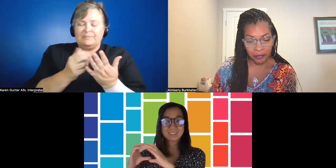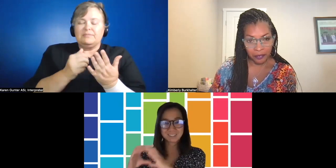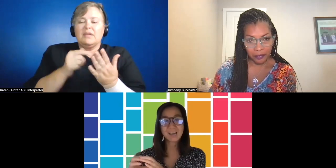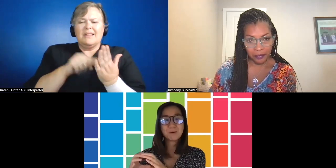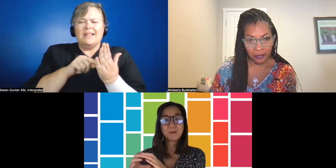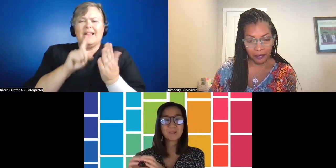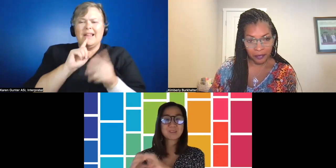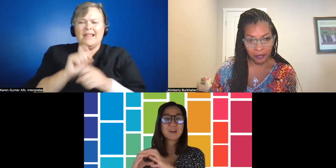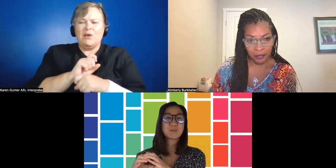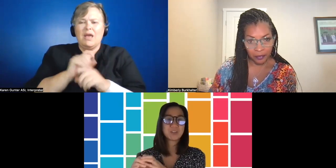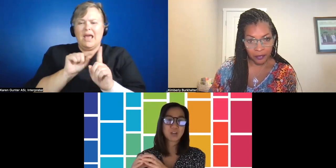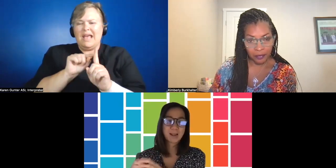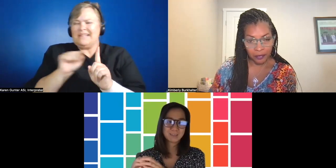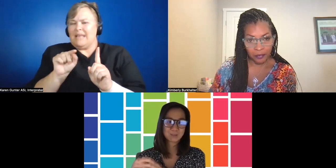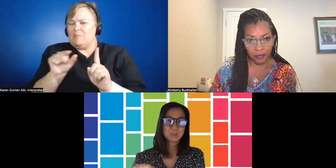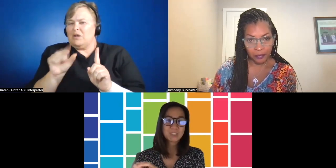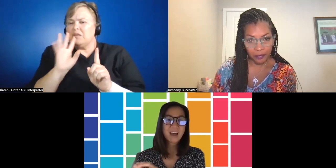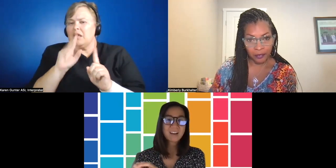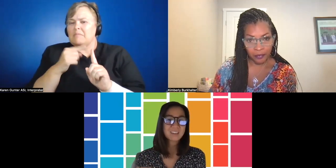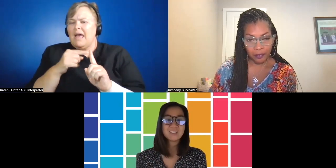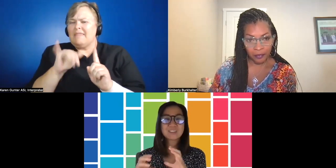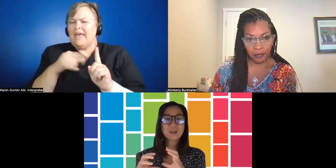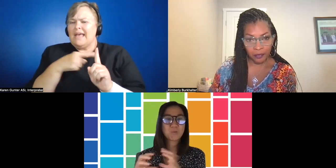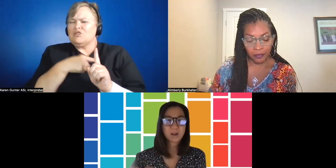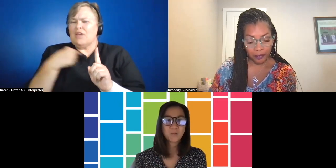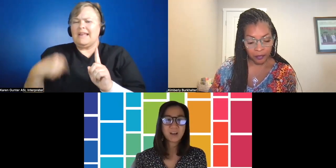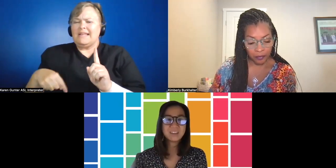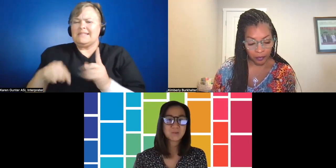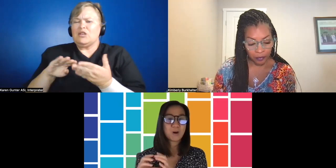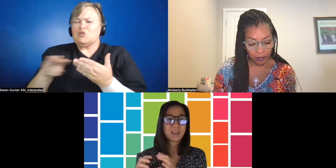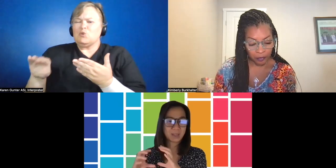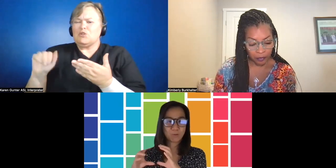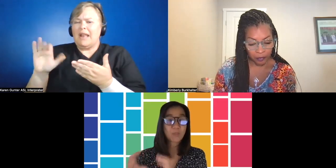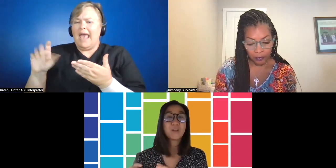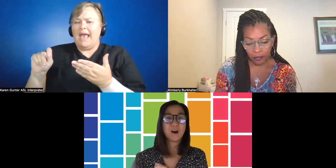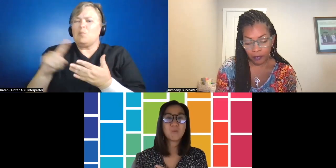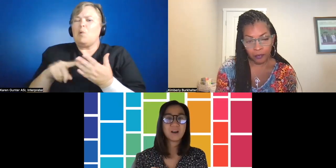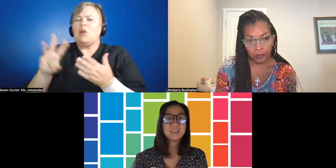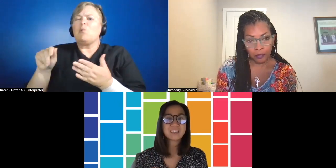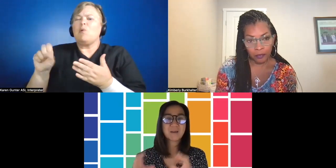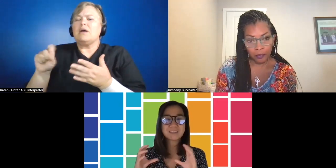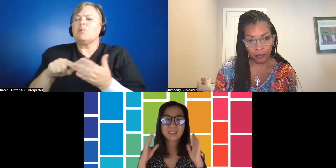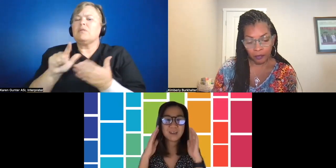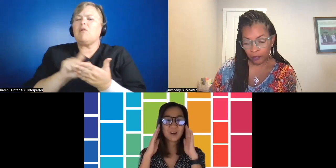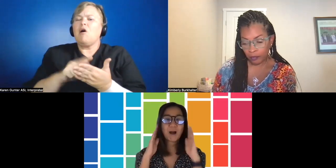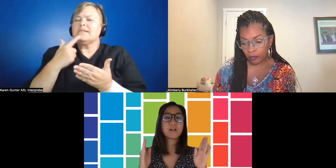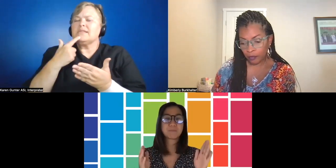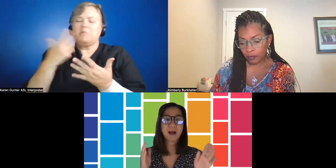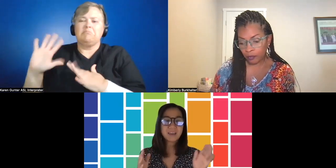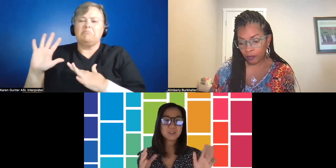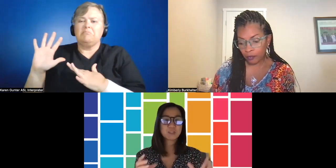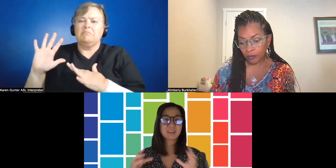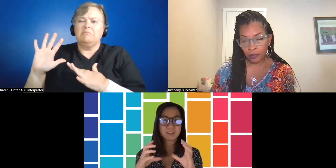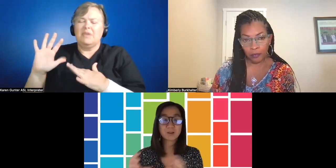literally a sidebar that talked about the Chinese Exclusion Act, and it just said what it was and what the law was. And I was like, wow, like